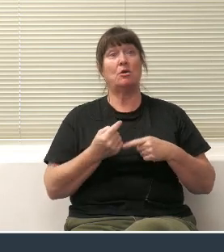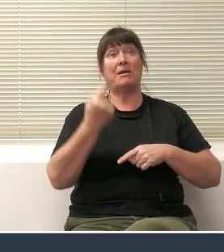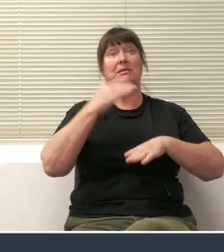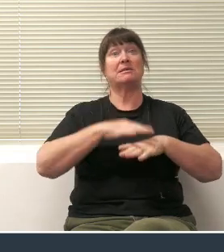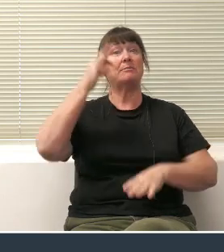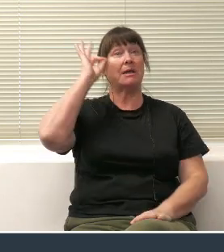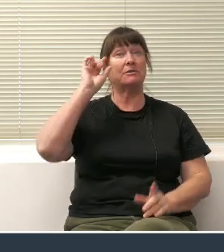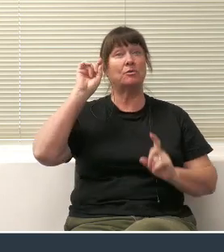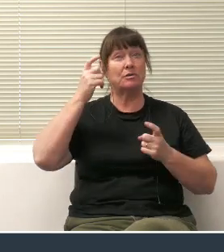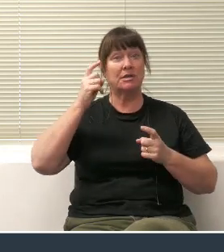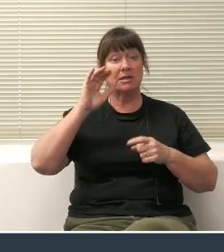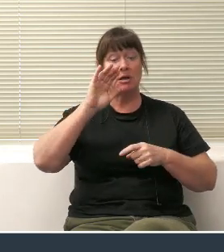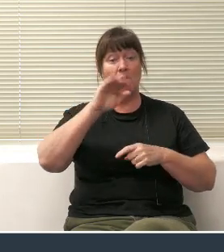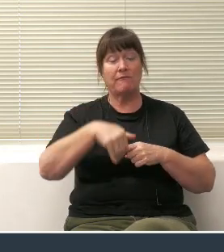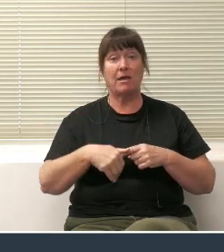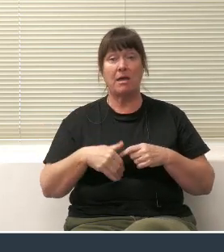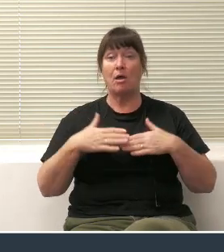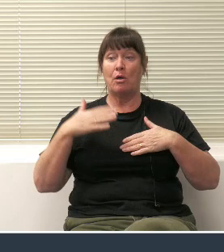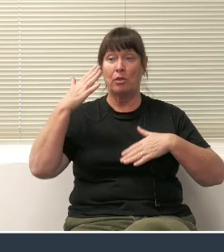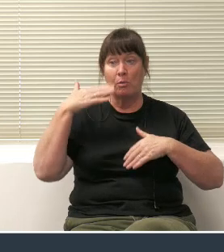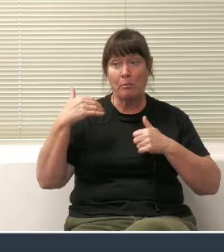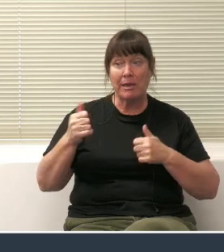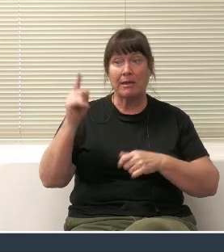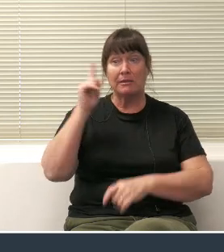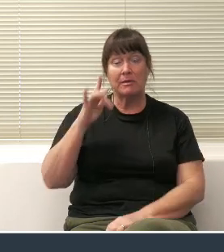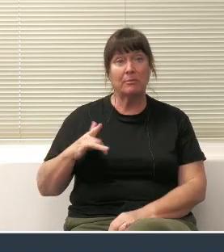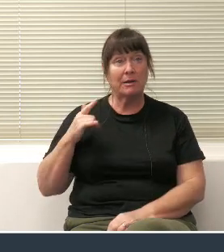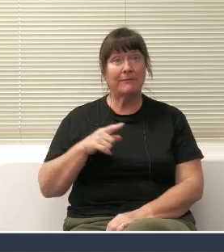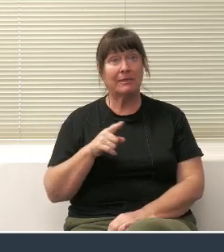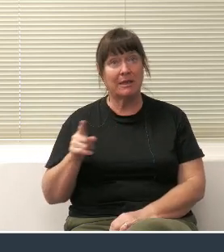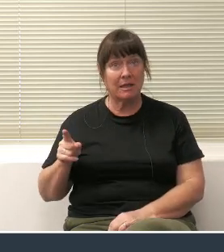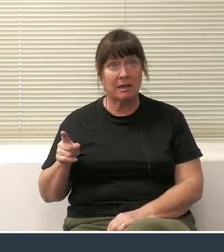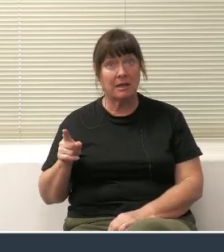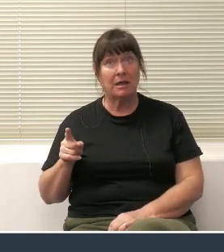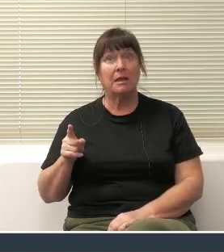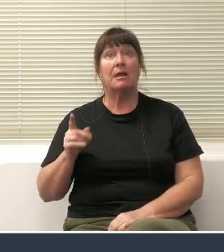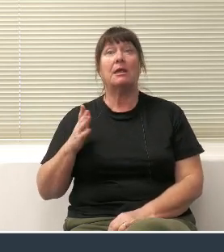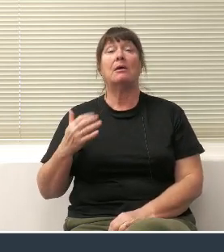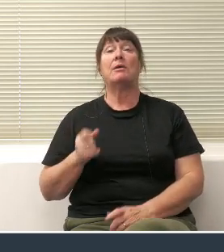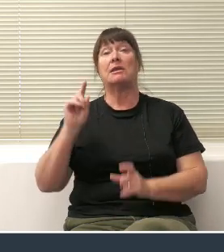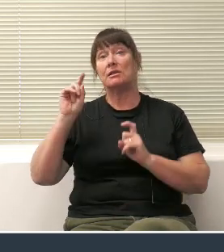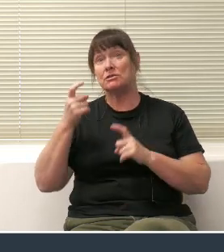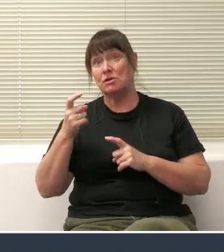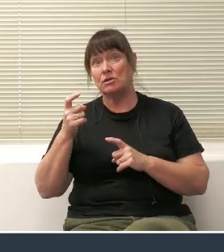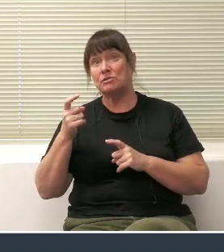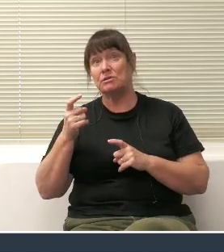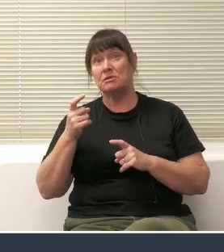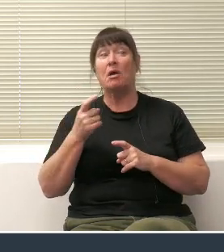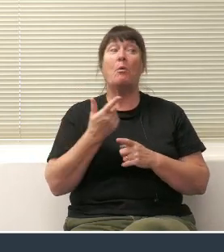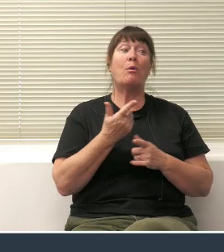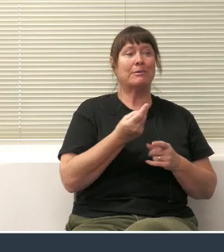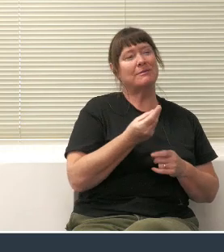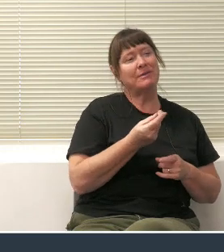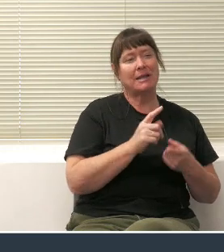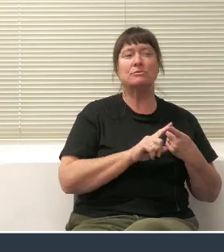time, we were very concerned about the well-being of our tenants and had concerns other than the financial sustainability